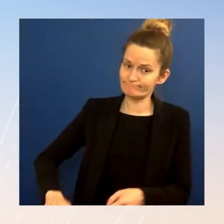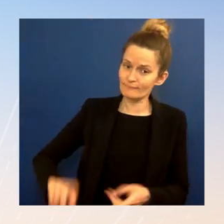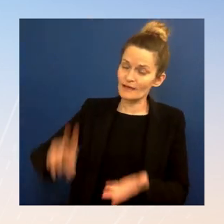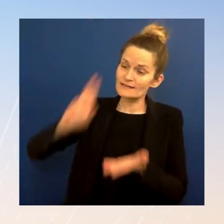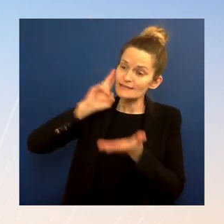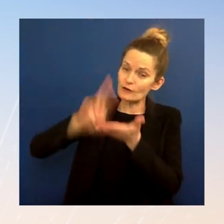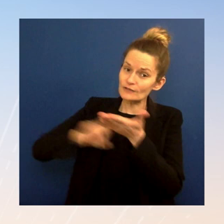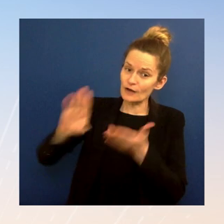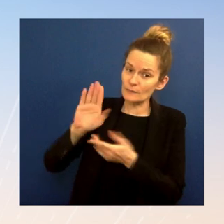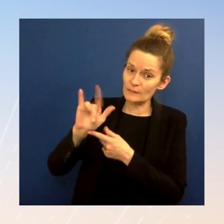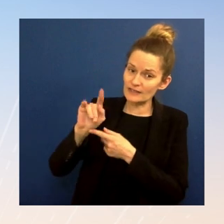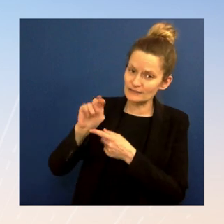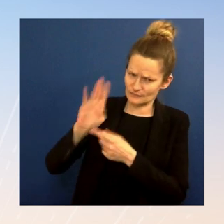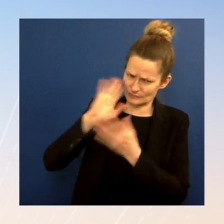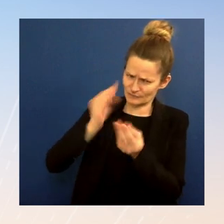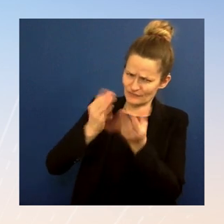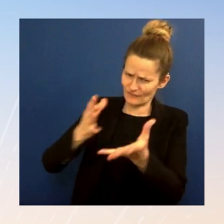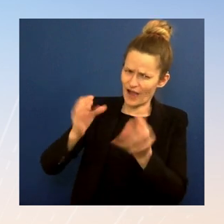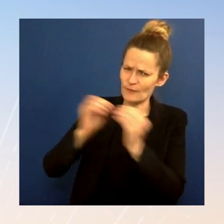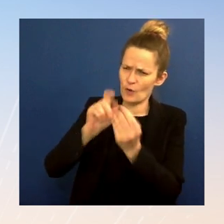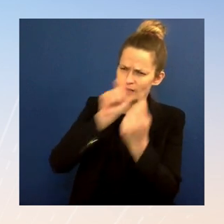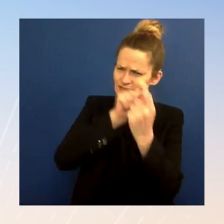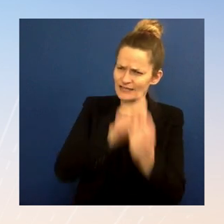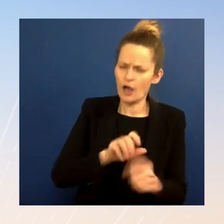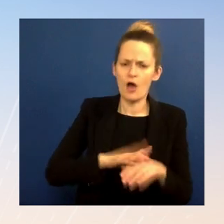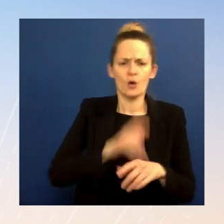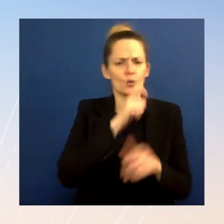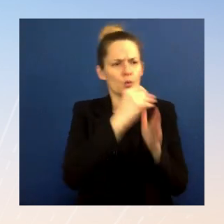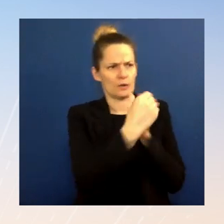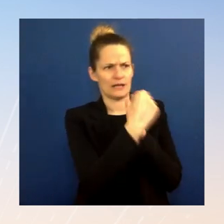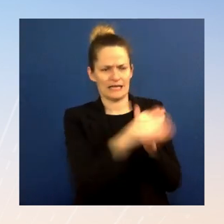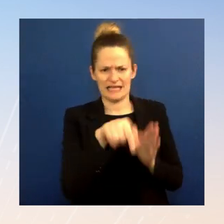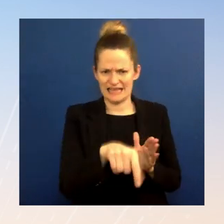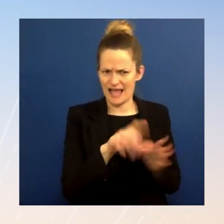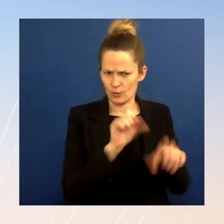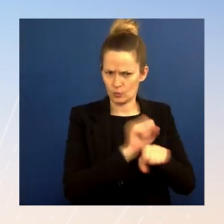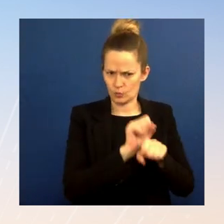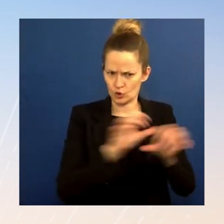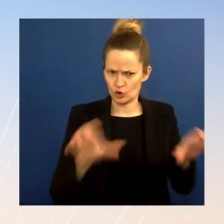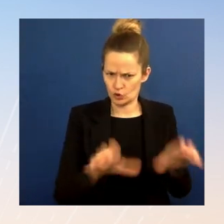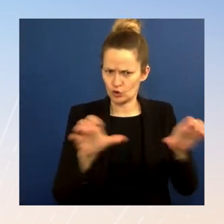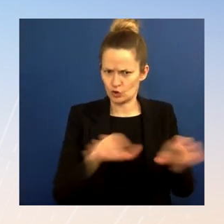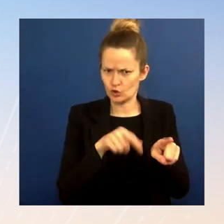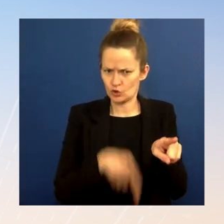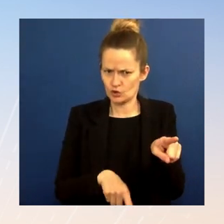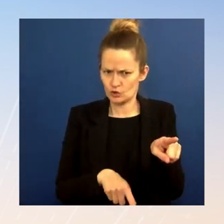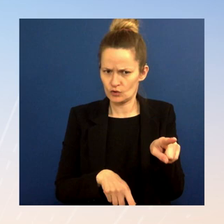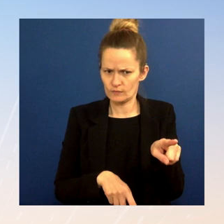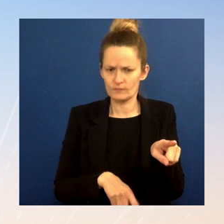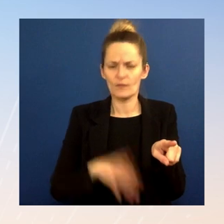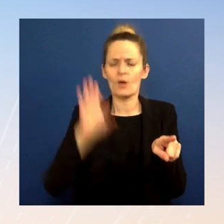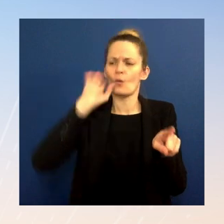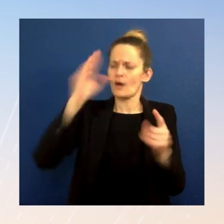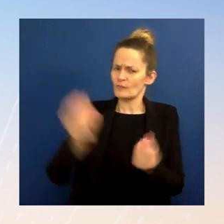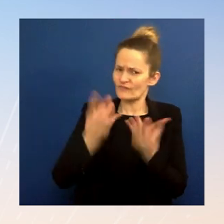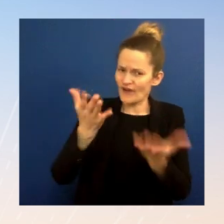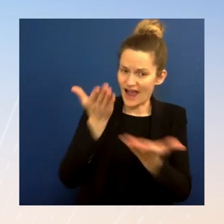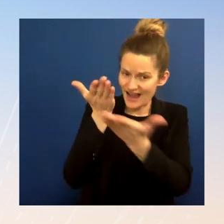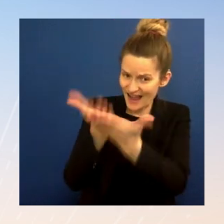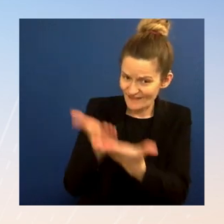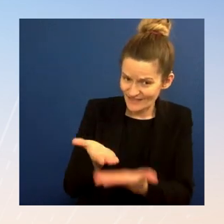they review all of the evidence, and then they provide that evidence and data and information to the international bodies that oversee